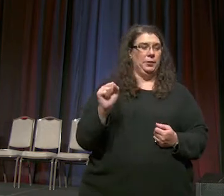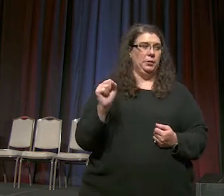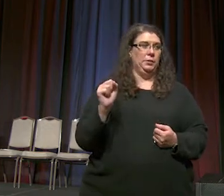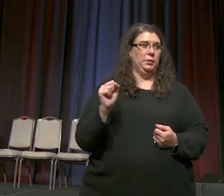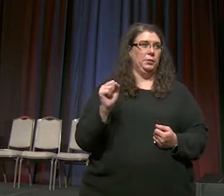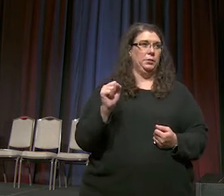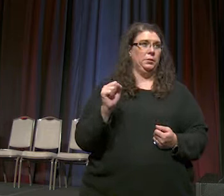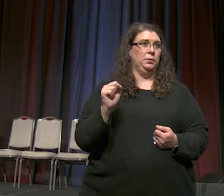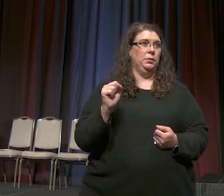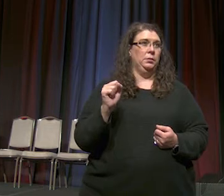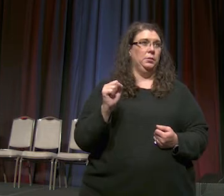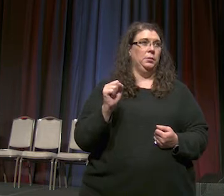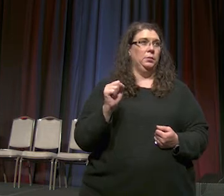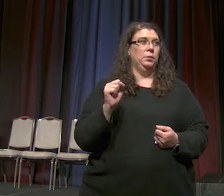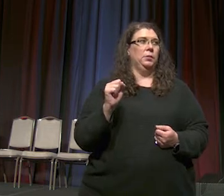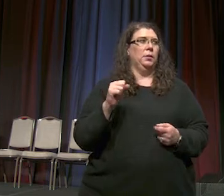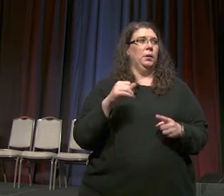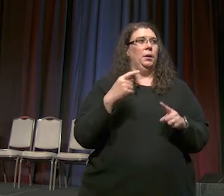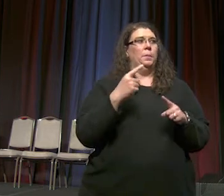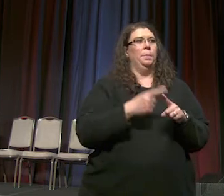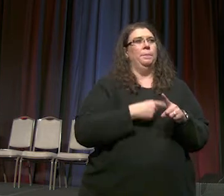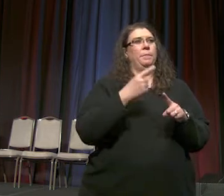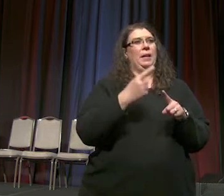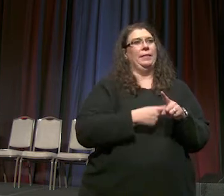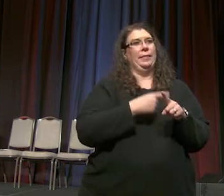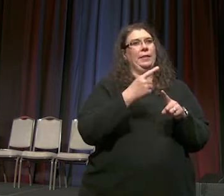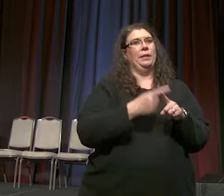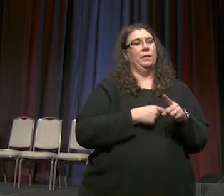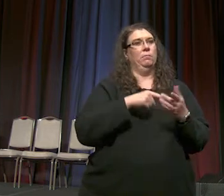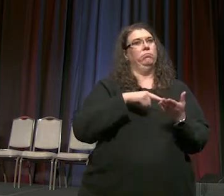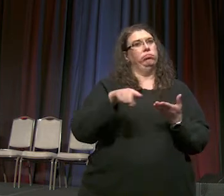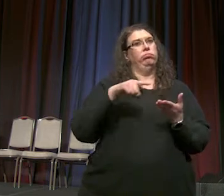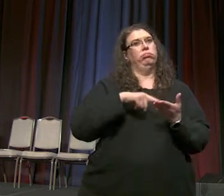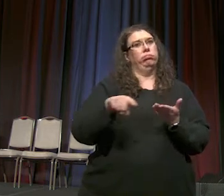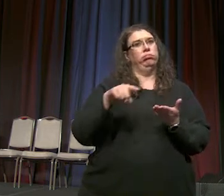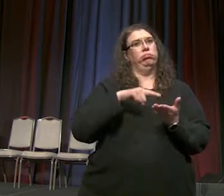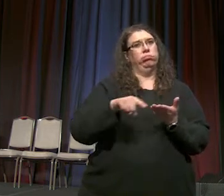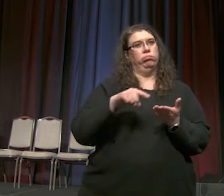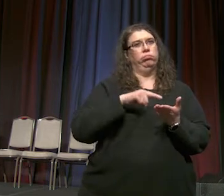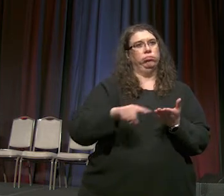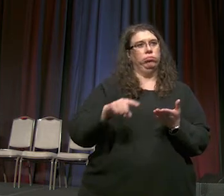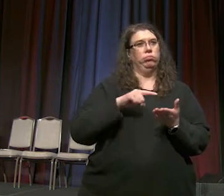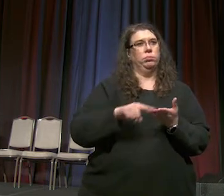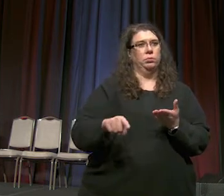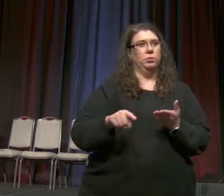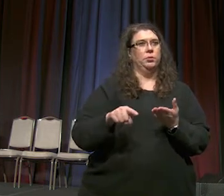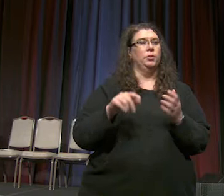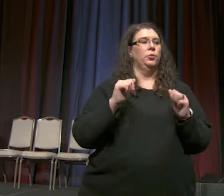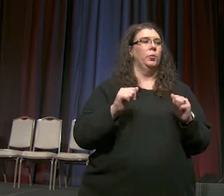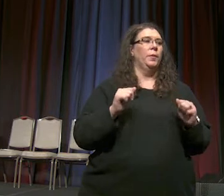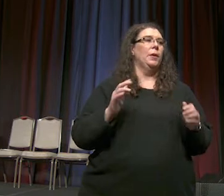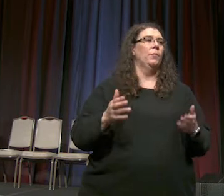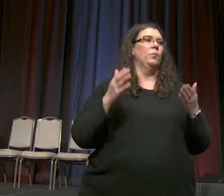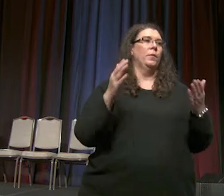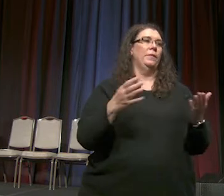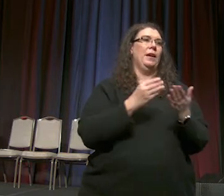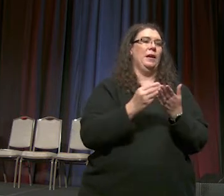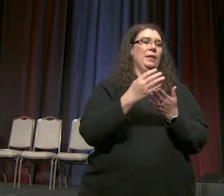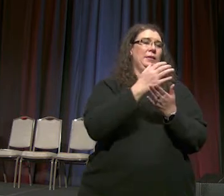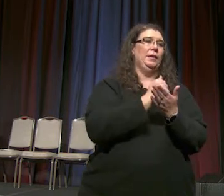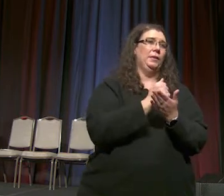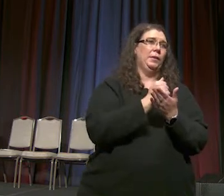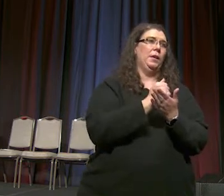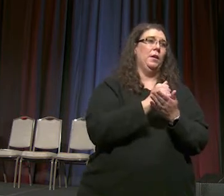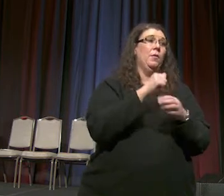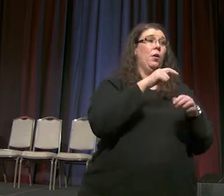a monthly stream of payments to provide income over the